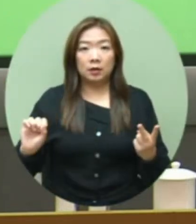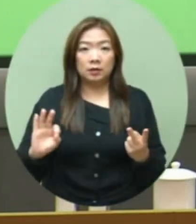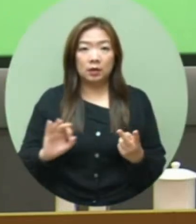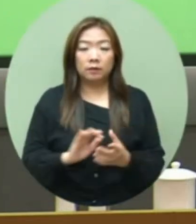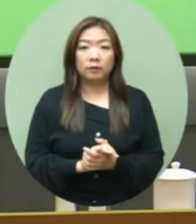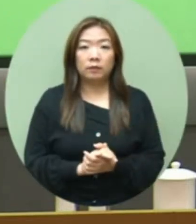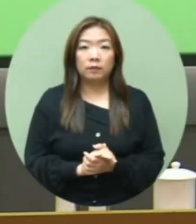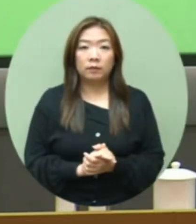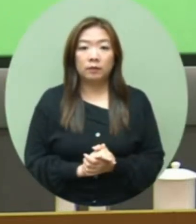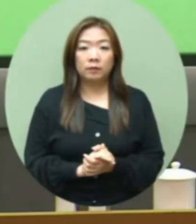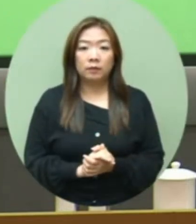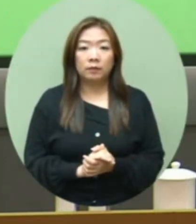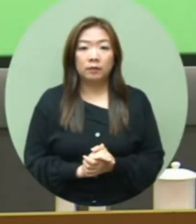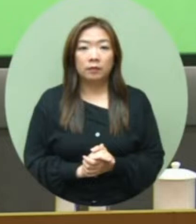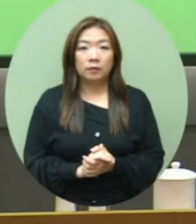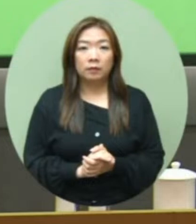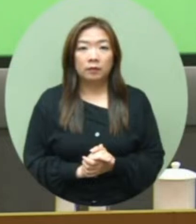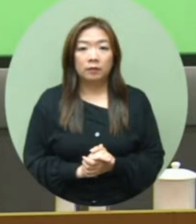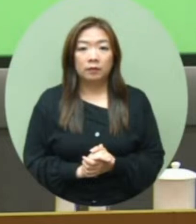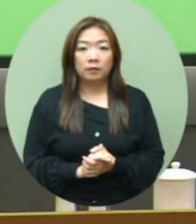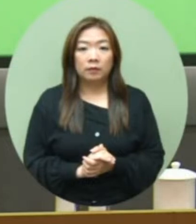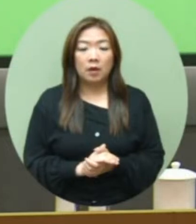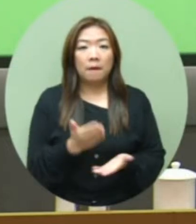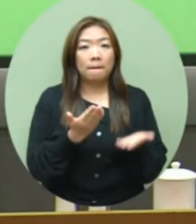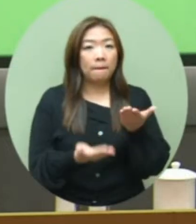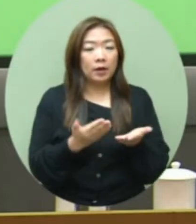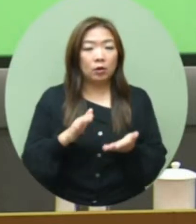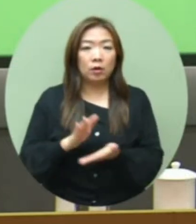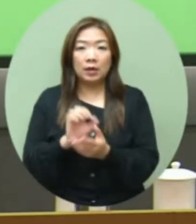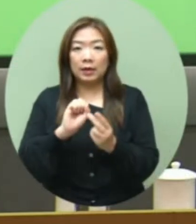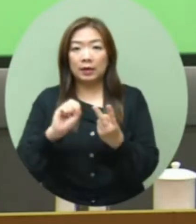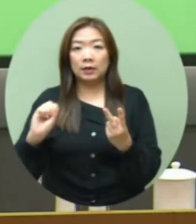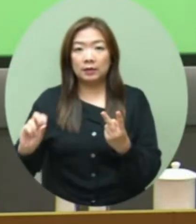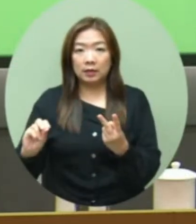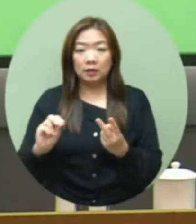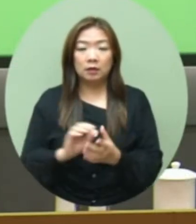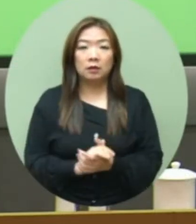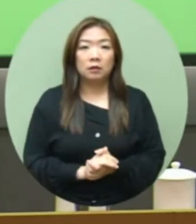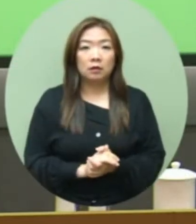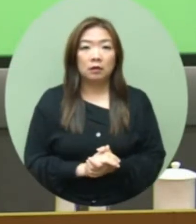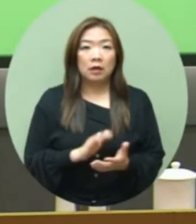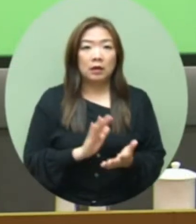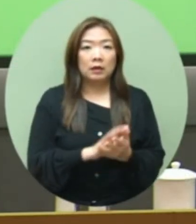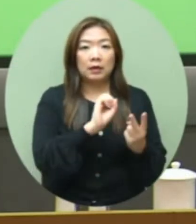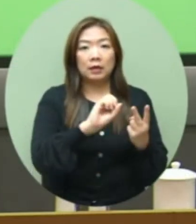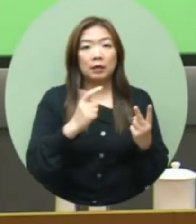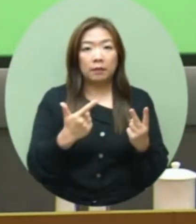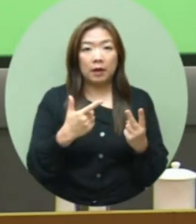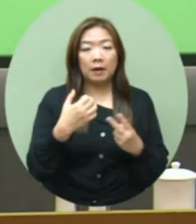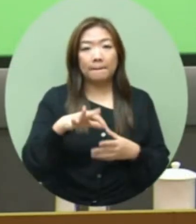The experience is of a high reference value. We compare